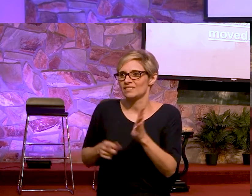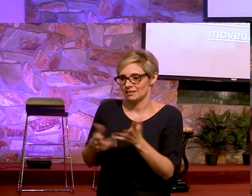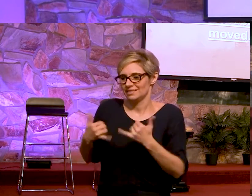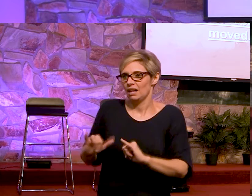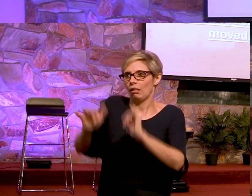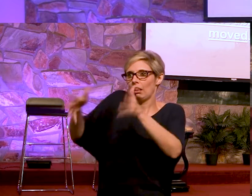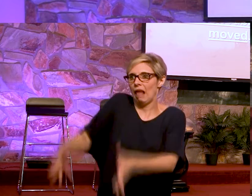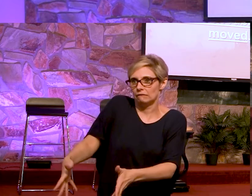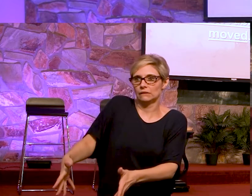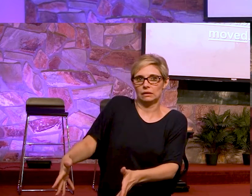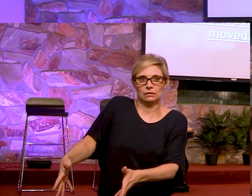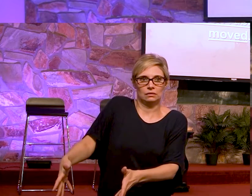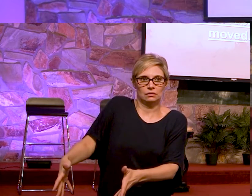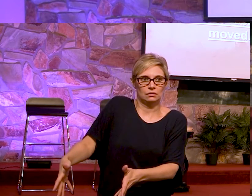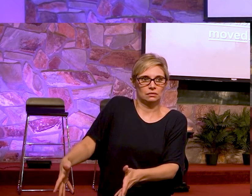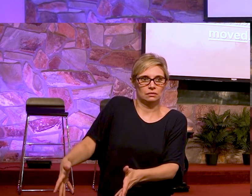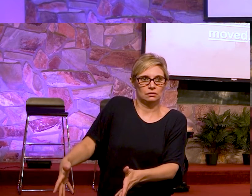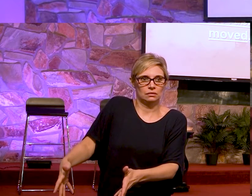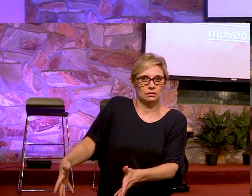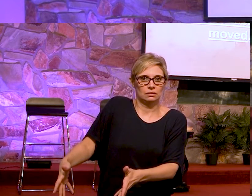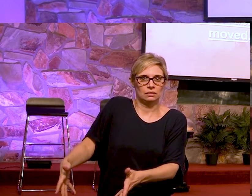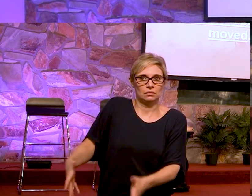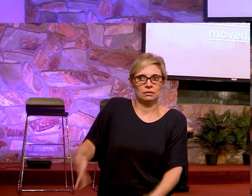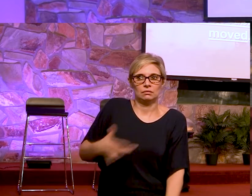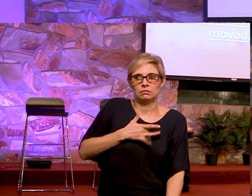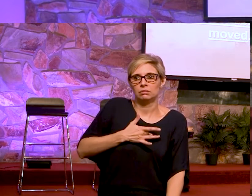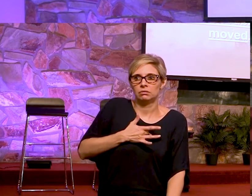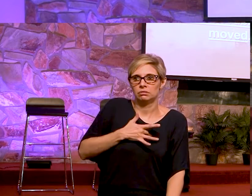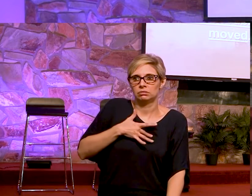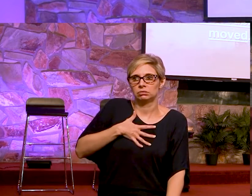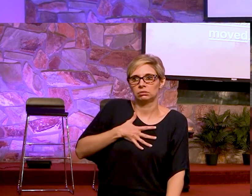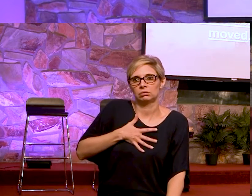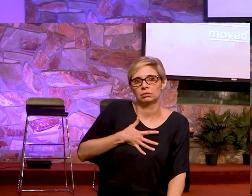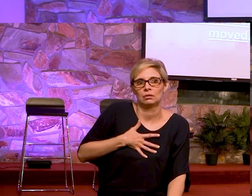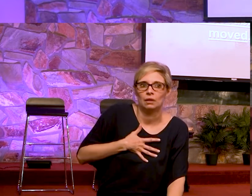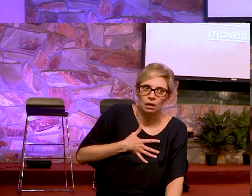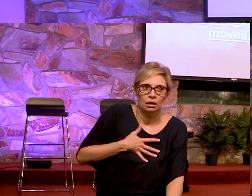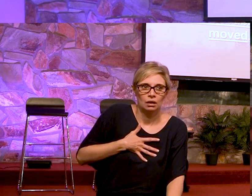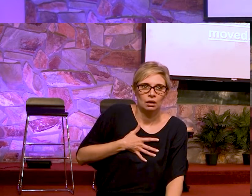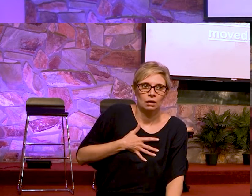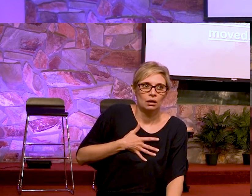there. The trash, the